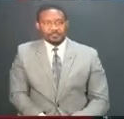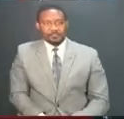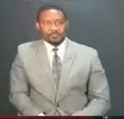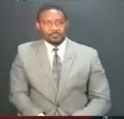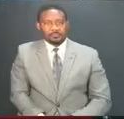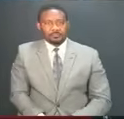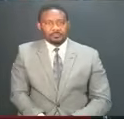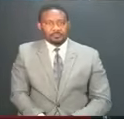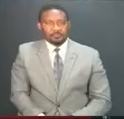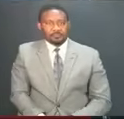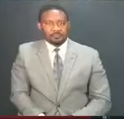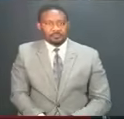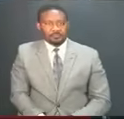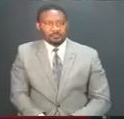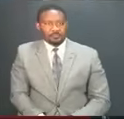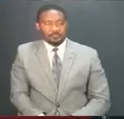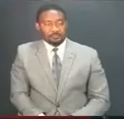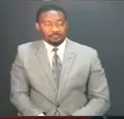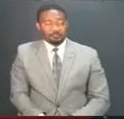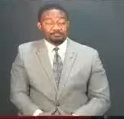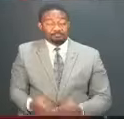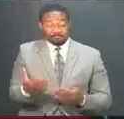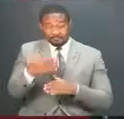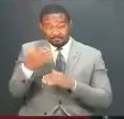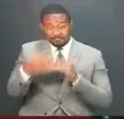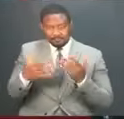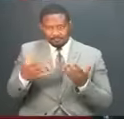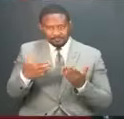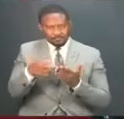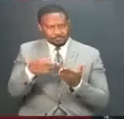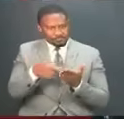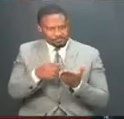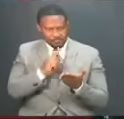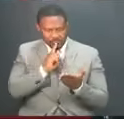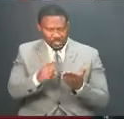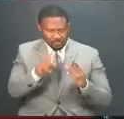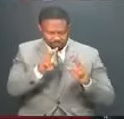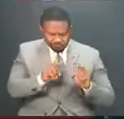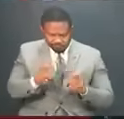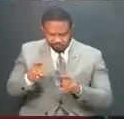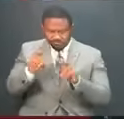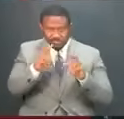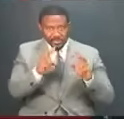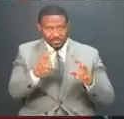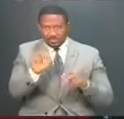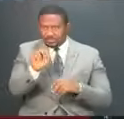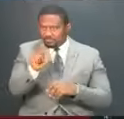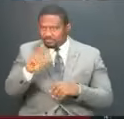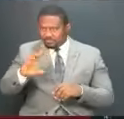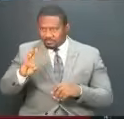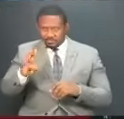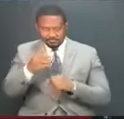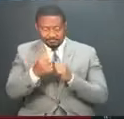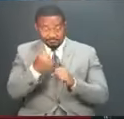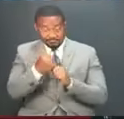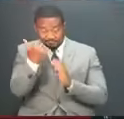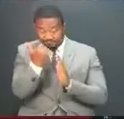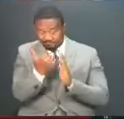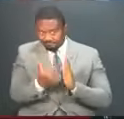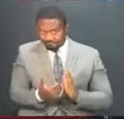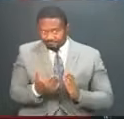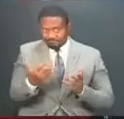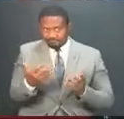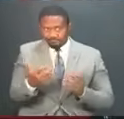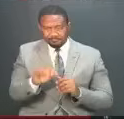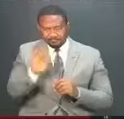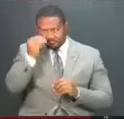Mr. Speaker, in conclusion, the committee having viewed and examined the 2026 annual budget estimate of the